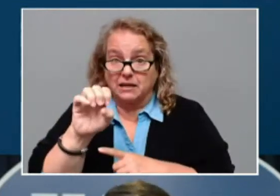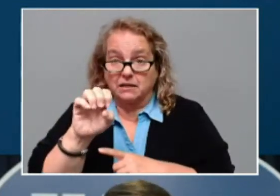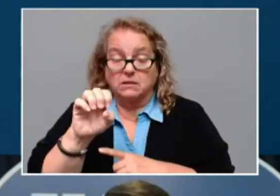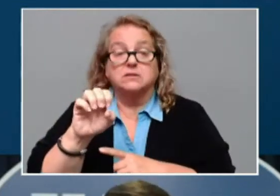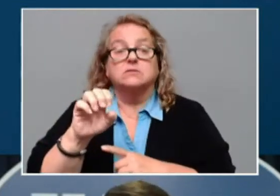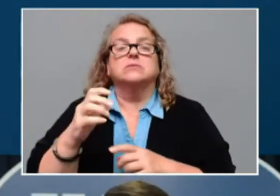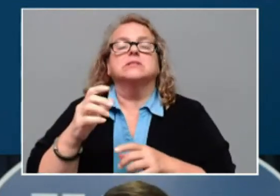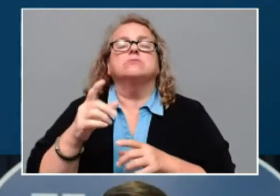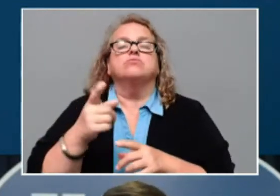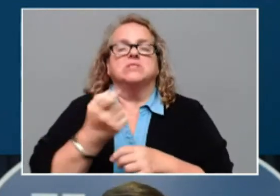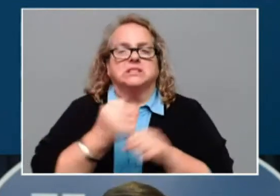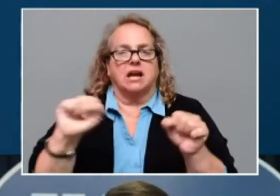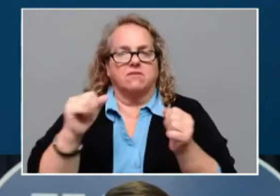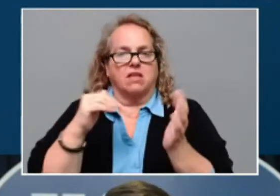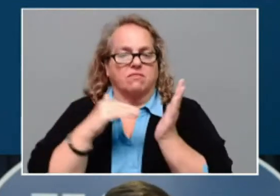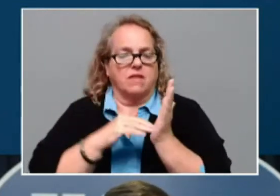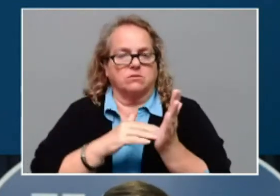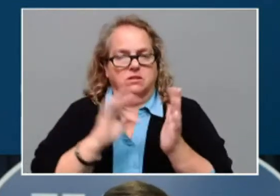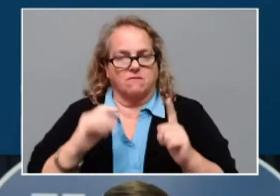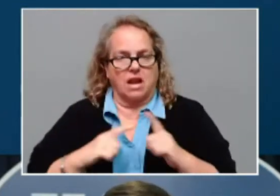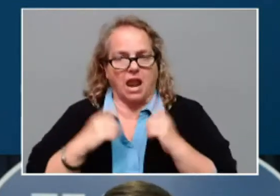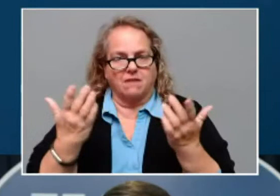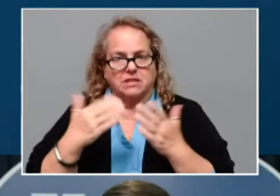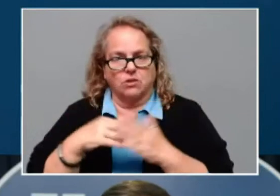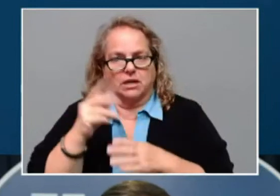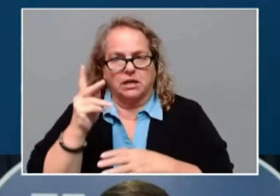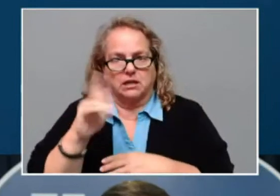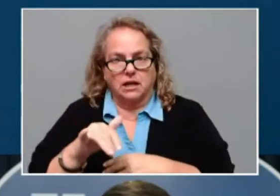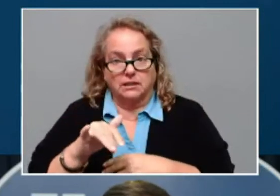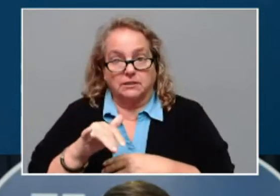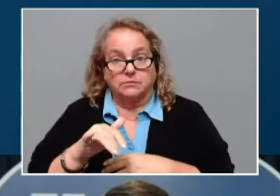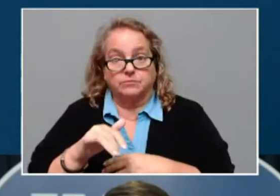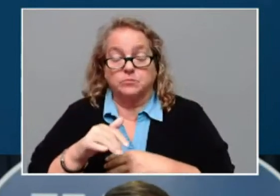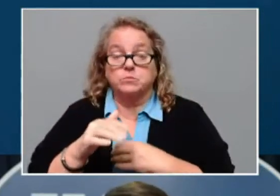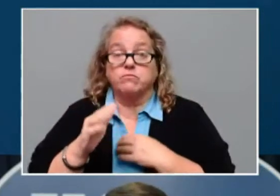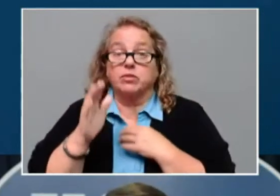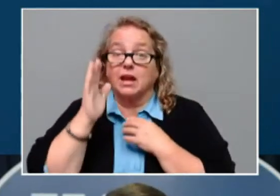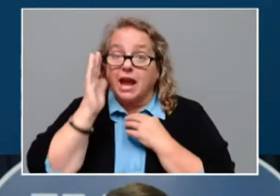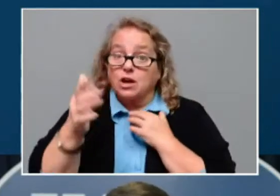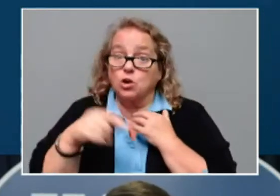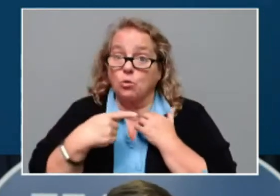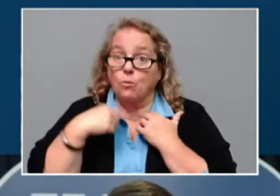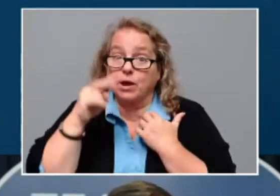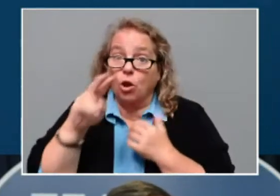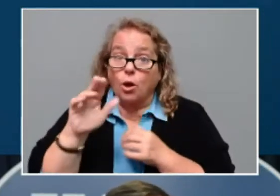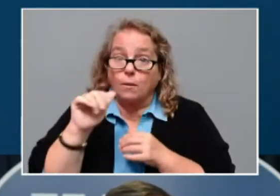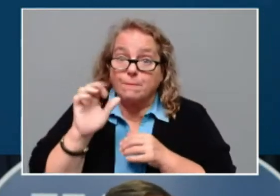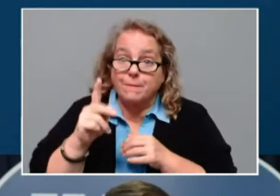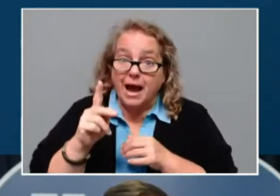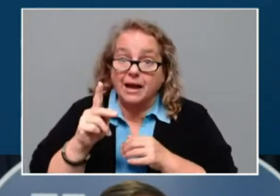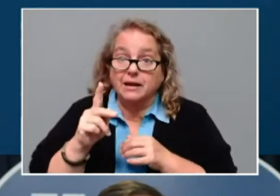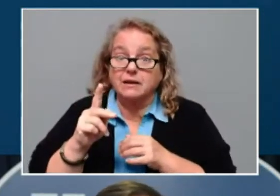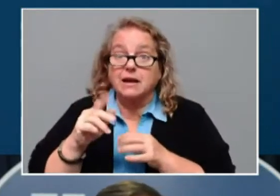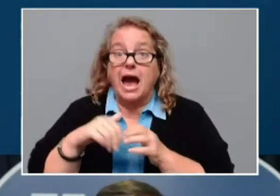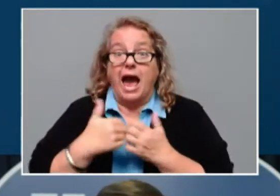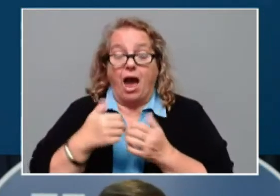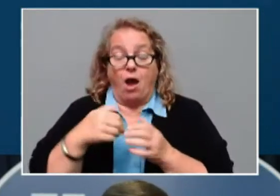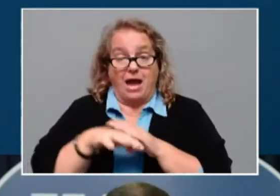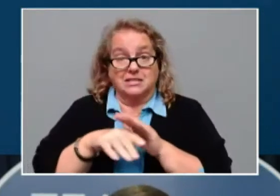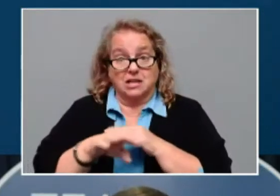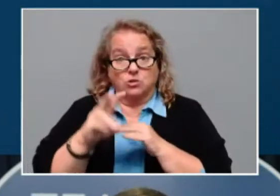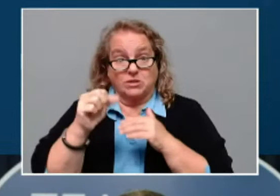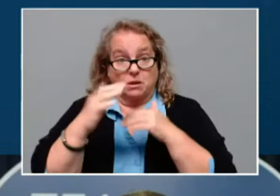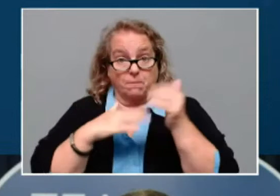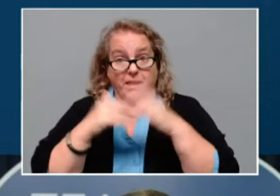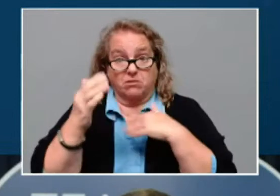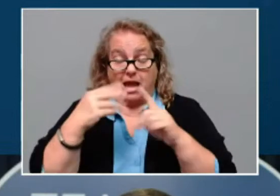in Kentucky. And I think in the end, when we look back on this pandemic, how access was built and expanded or not